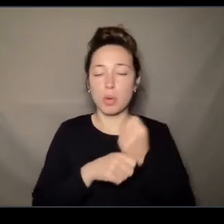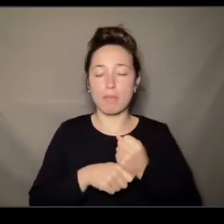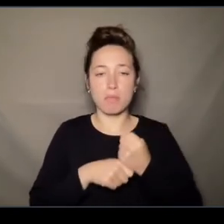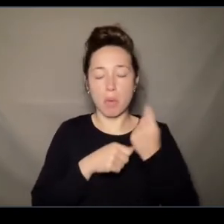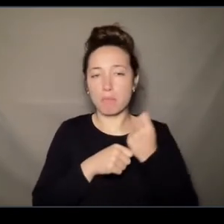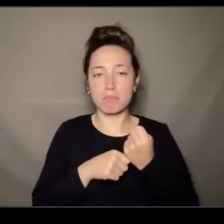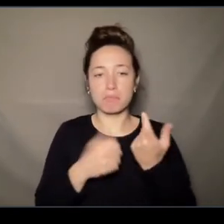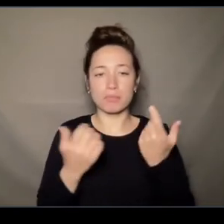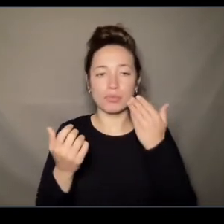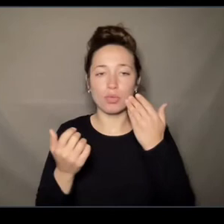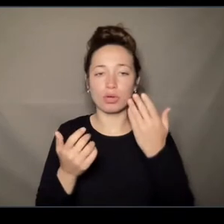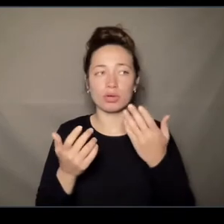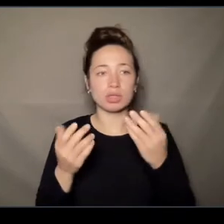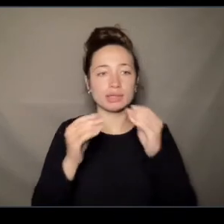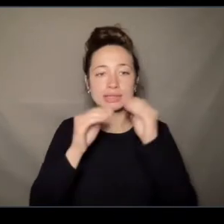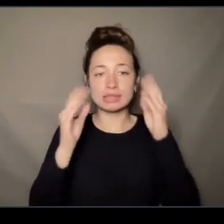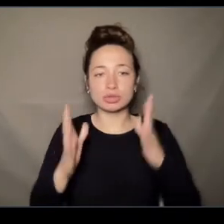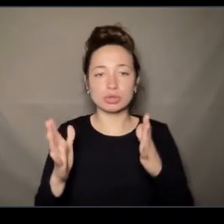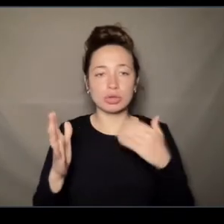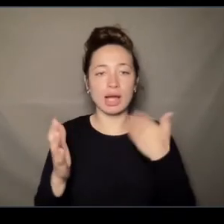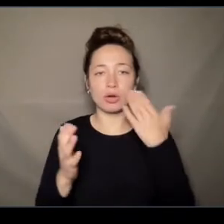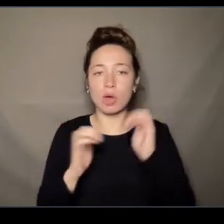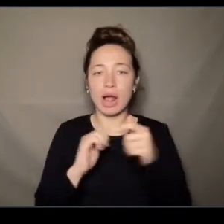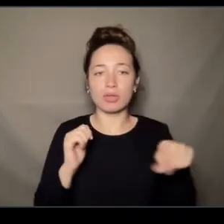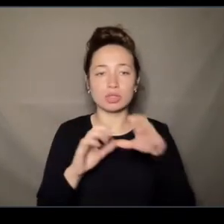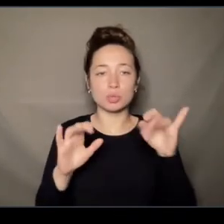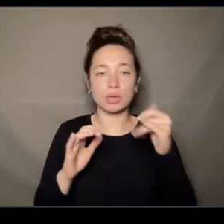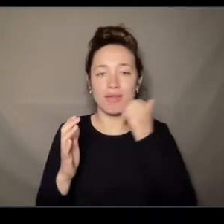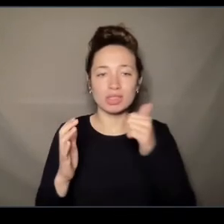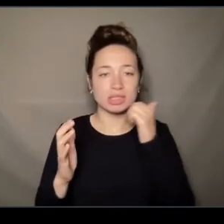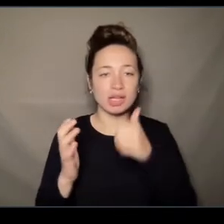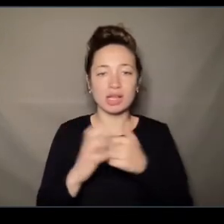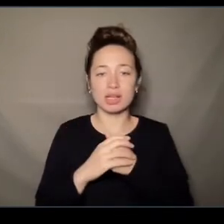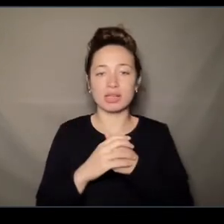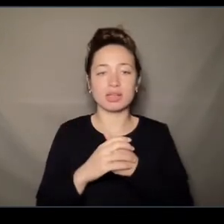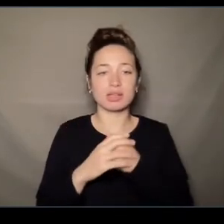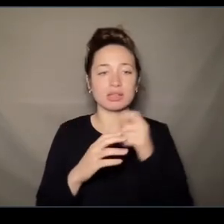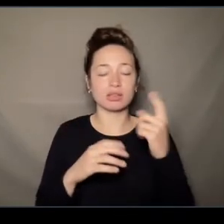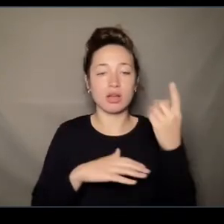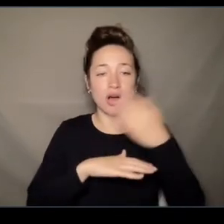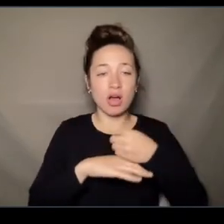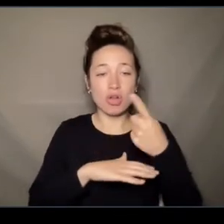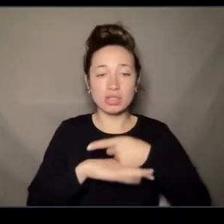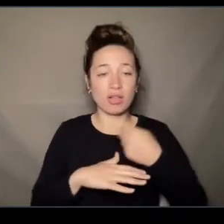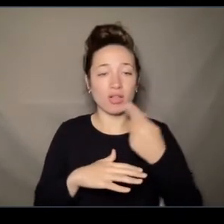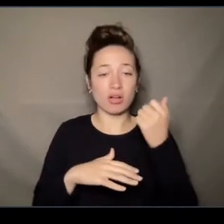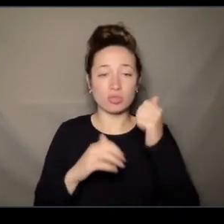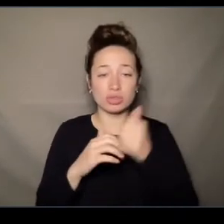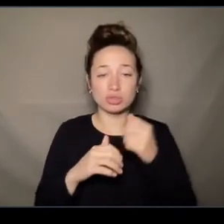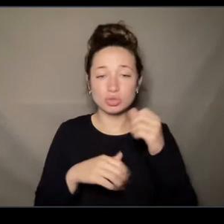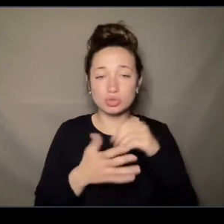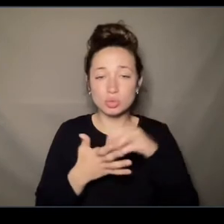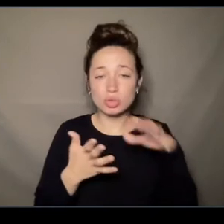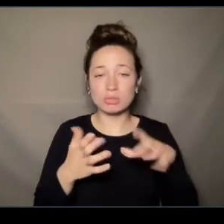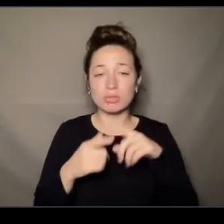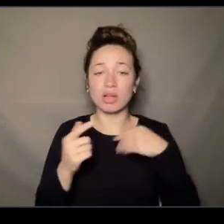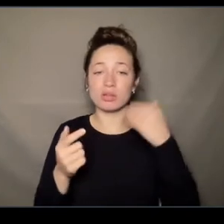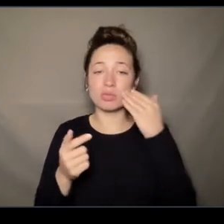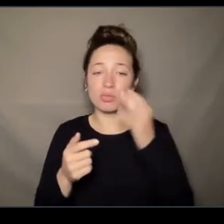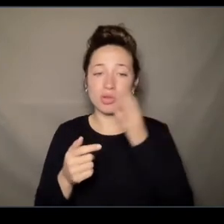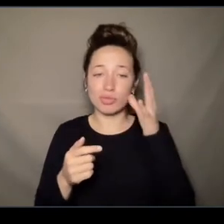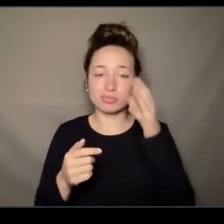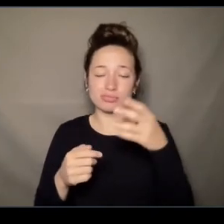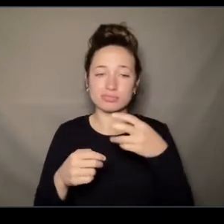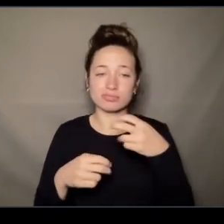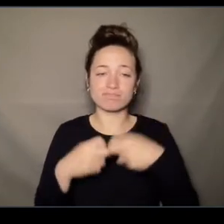short fuses. God bless teachers. I don't know how they do it every day, all day long with students, but I know parents are having difficulty